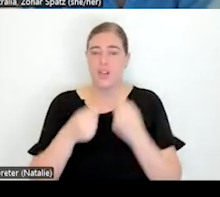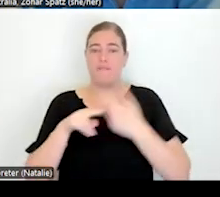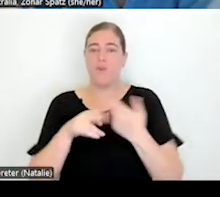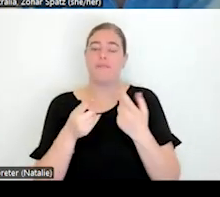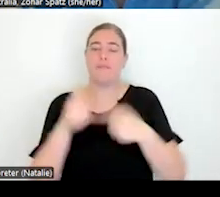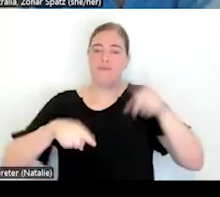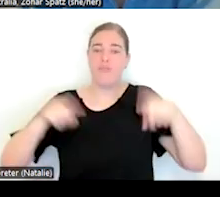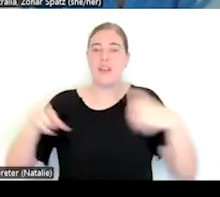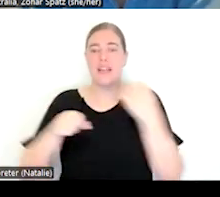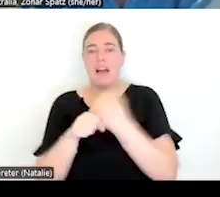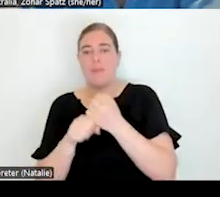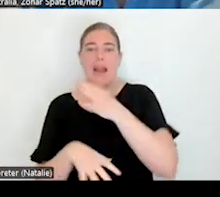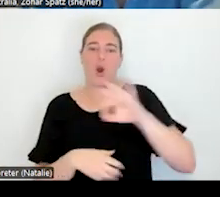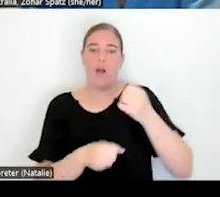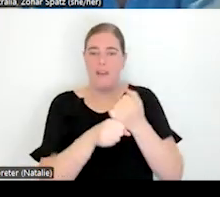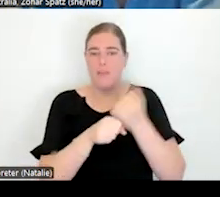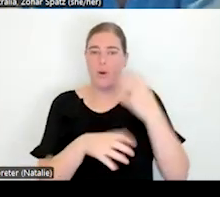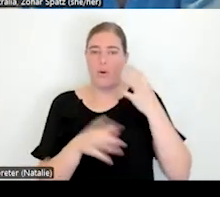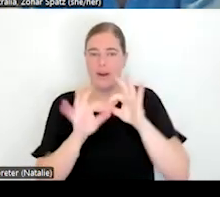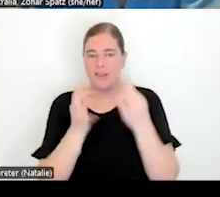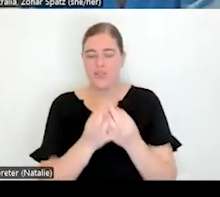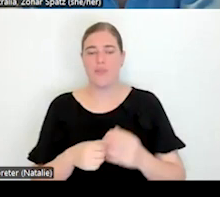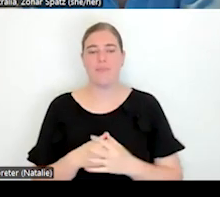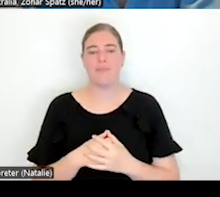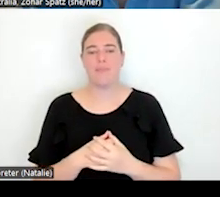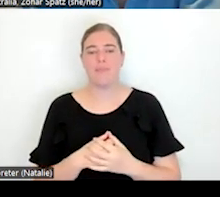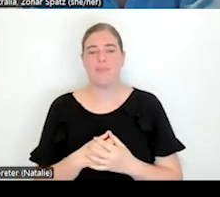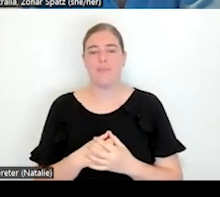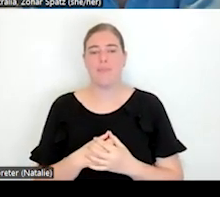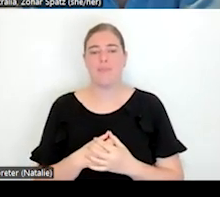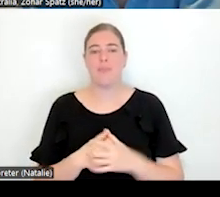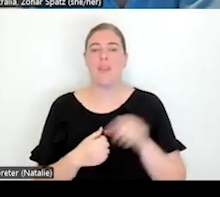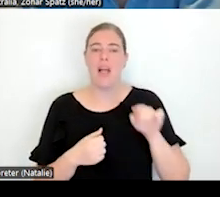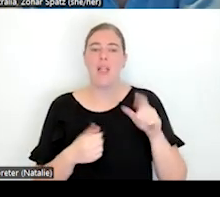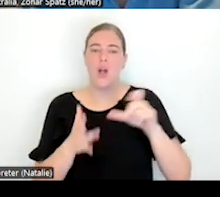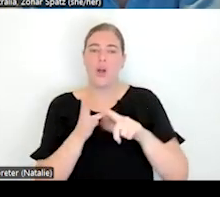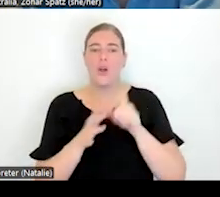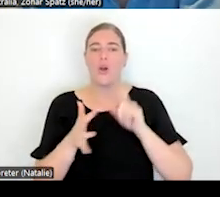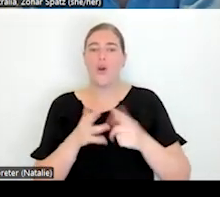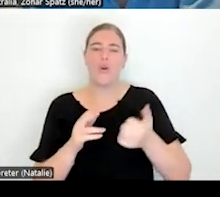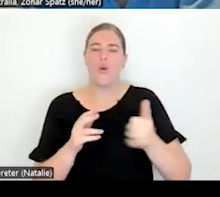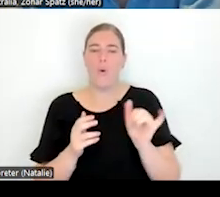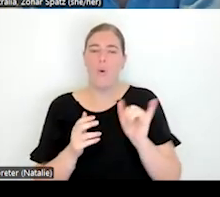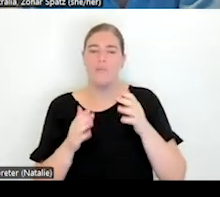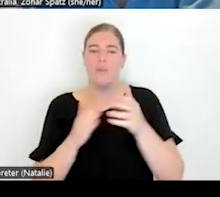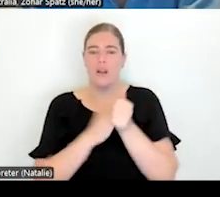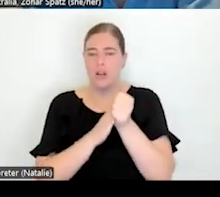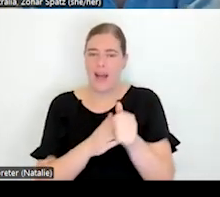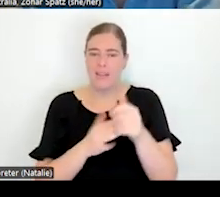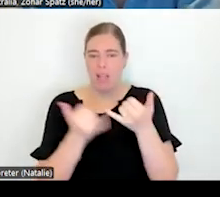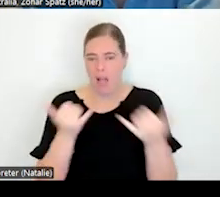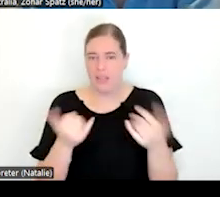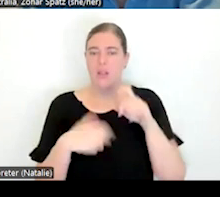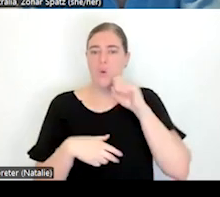non-government organisations. And the code or guidelines will be referred to from the websites and other platforms or